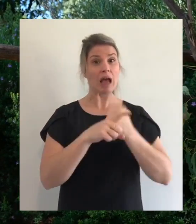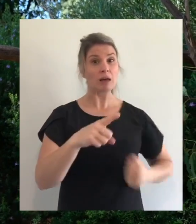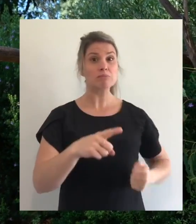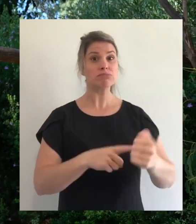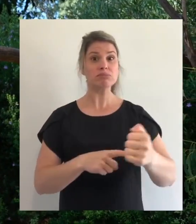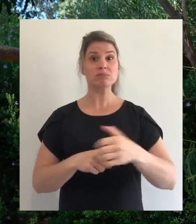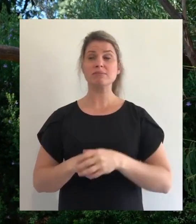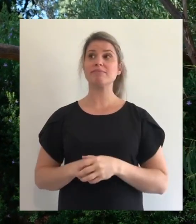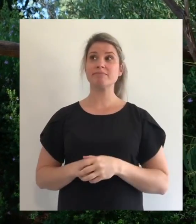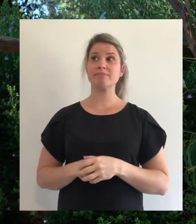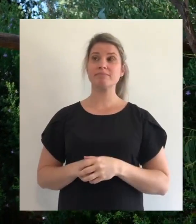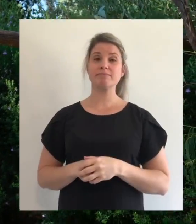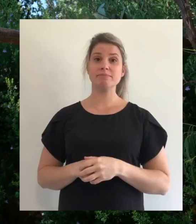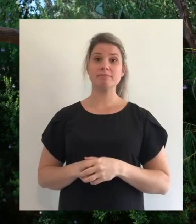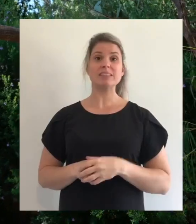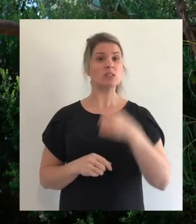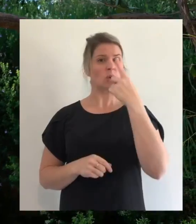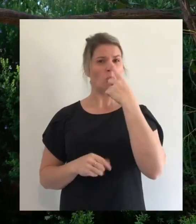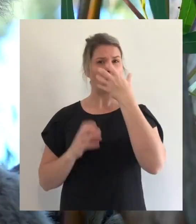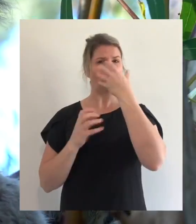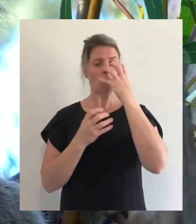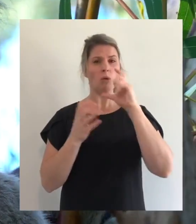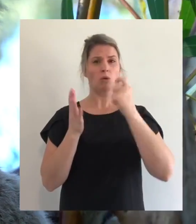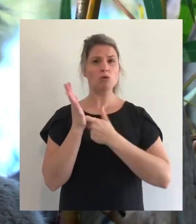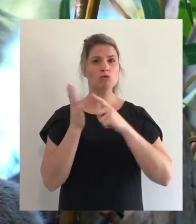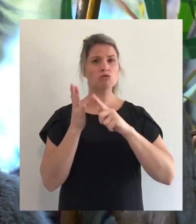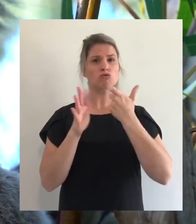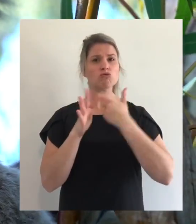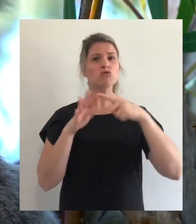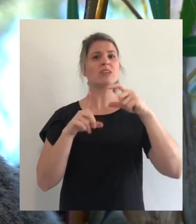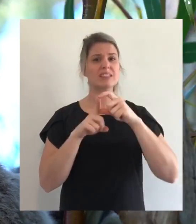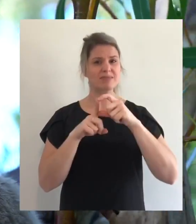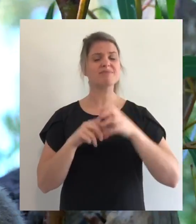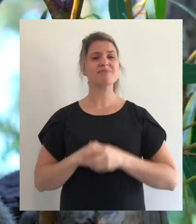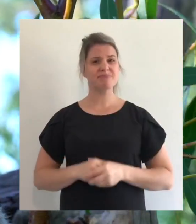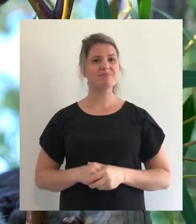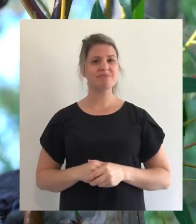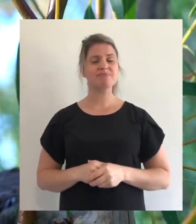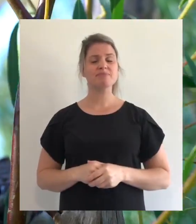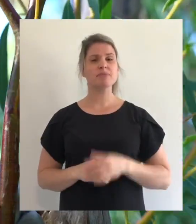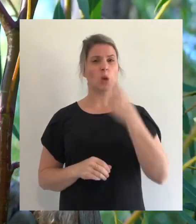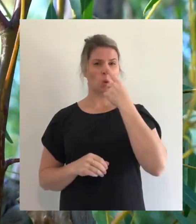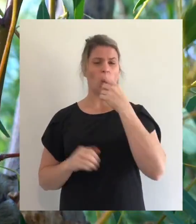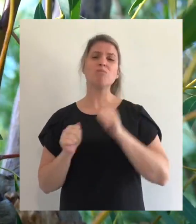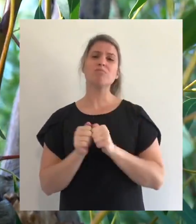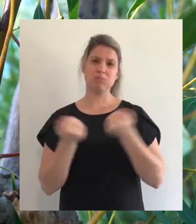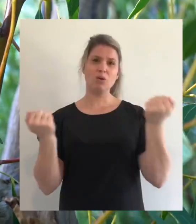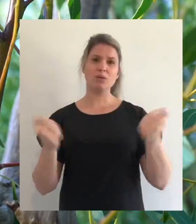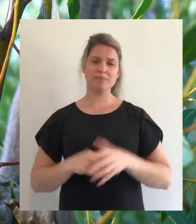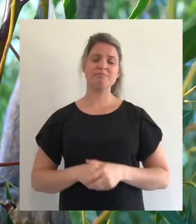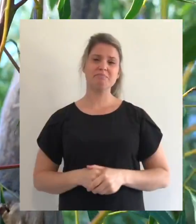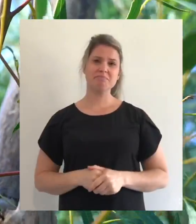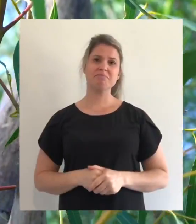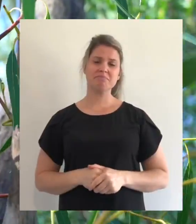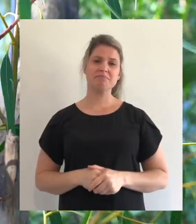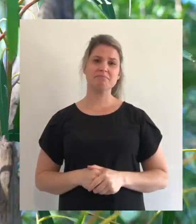a crooked face. So he actually came in with quite a bad broken nose, which is healed up now, but he's always just going to be a little